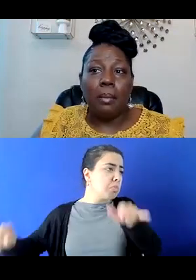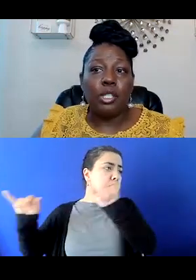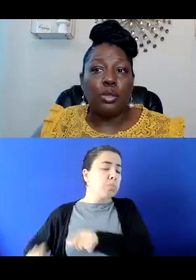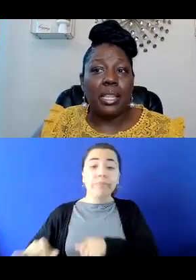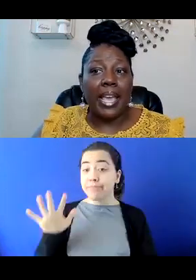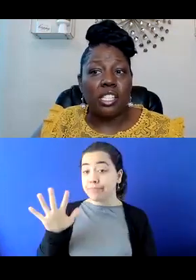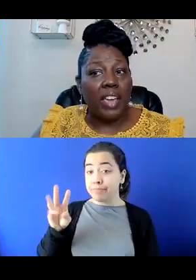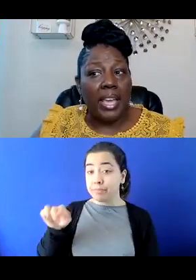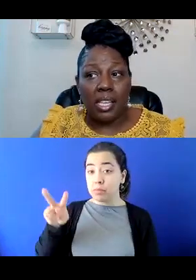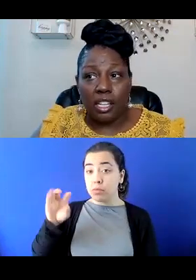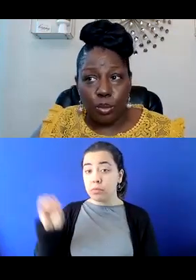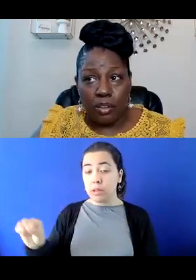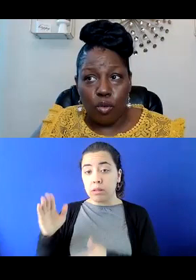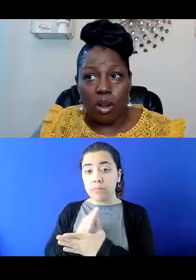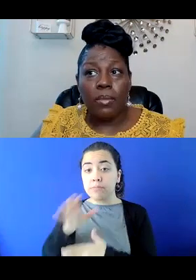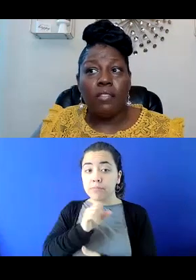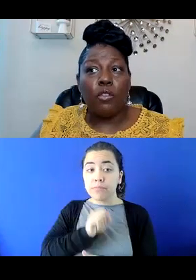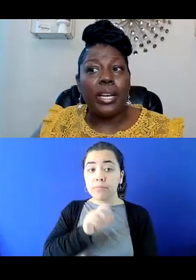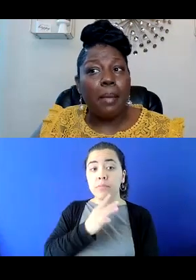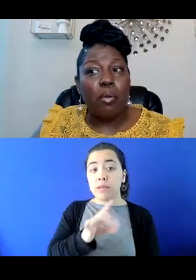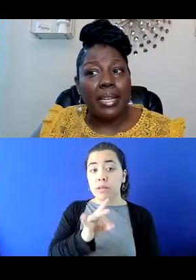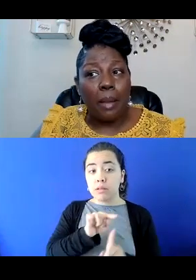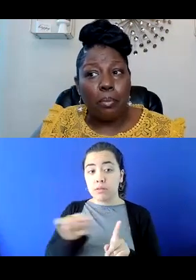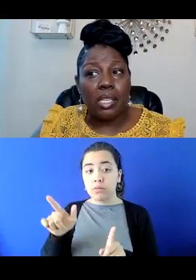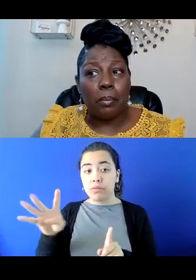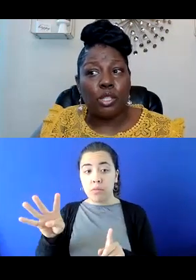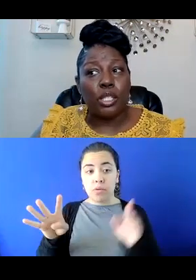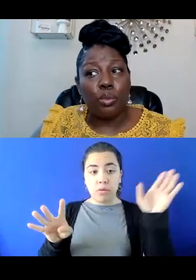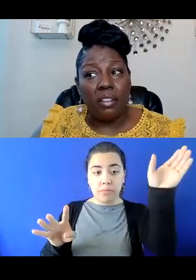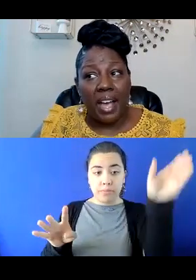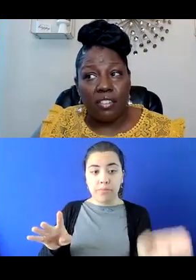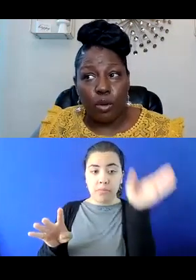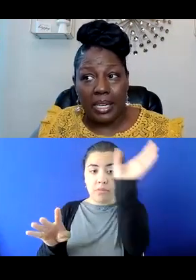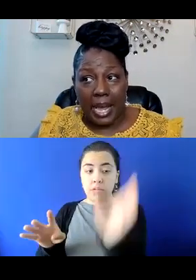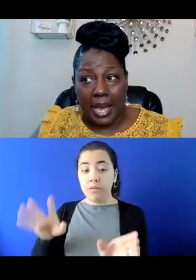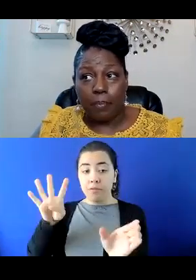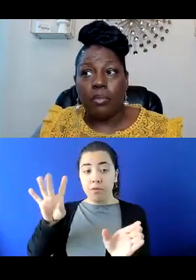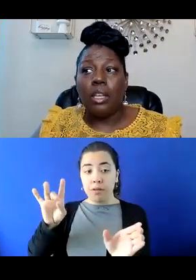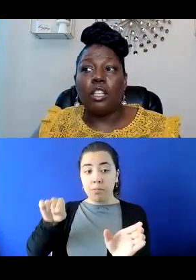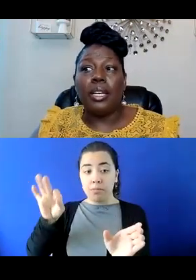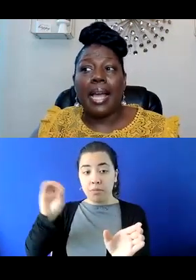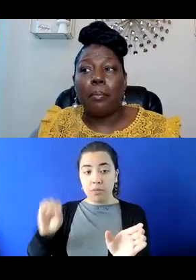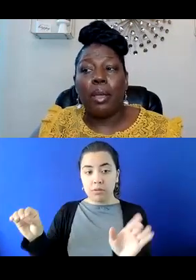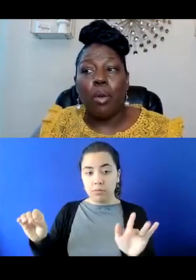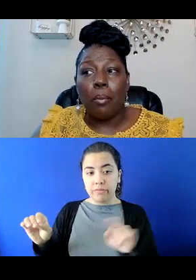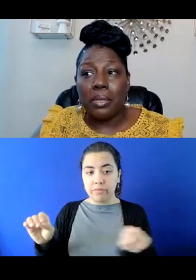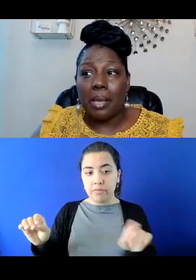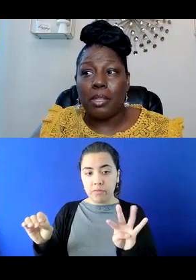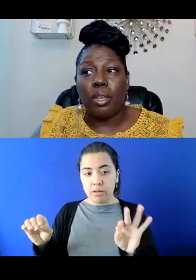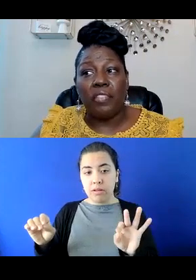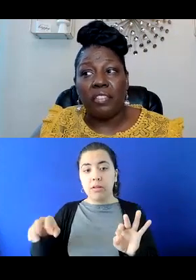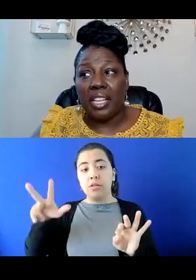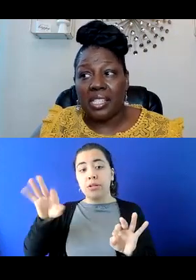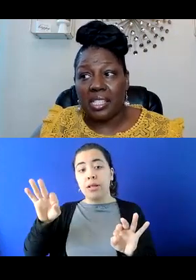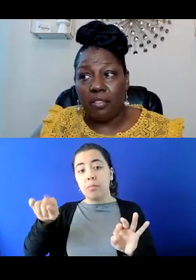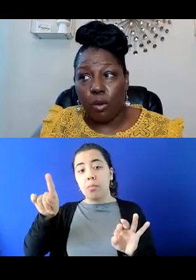56.2% between the ages of 18 and 24, 48.9% between 25 and 49, 39.1%